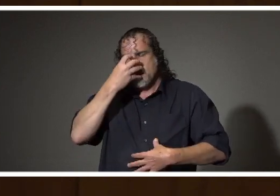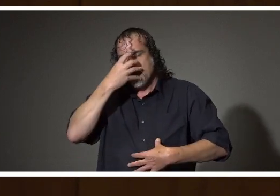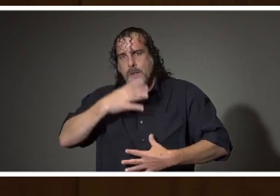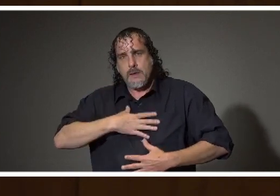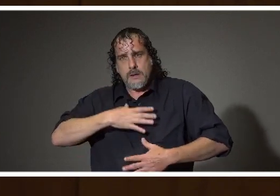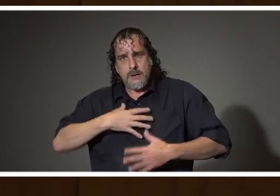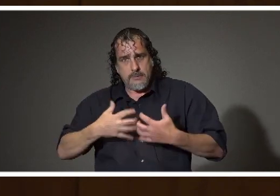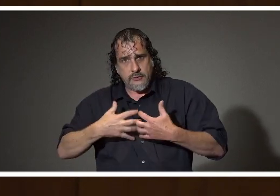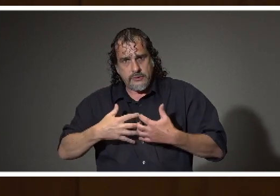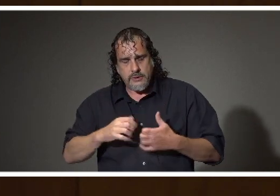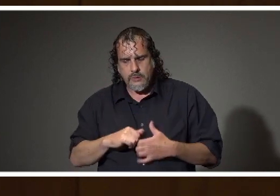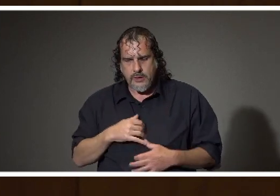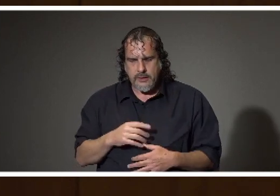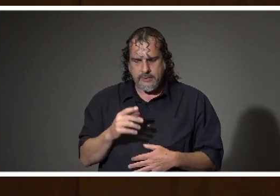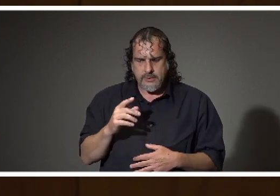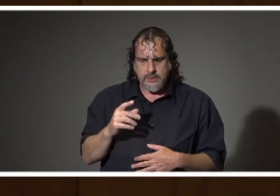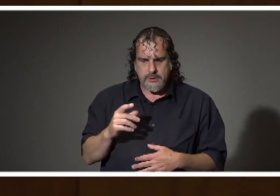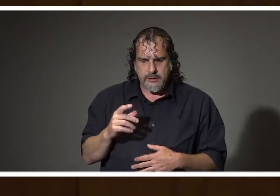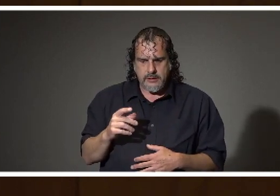with